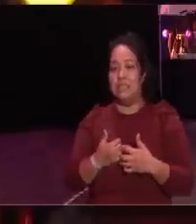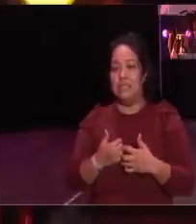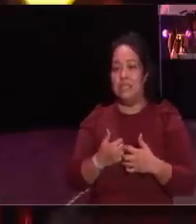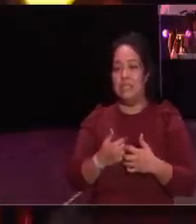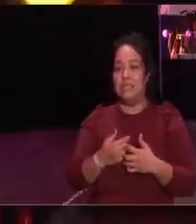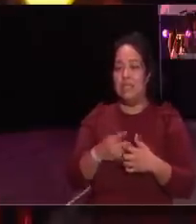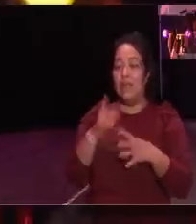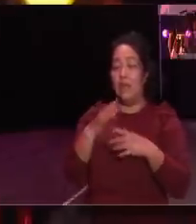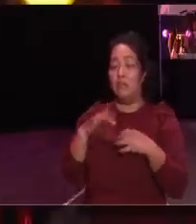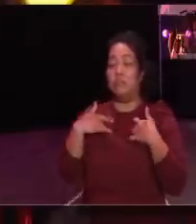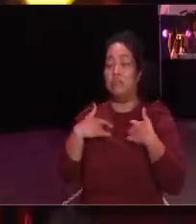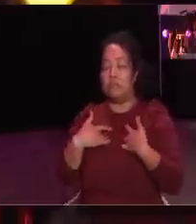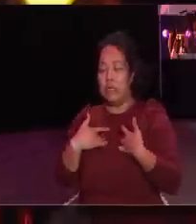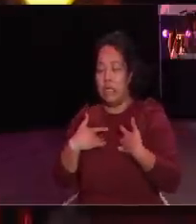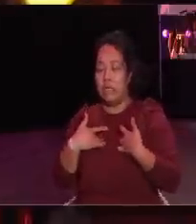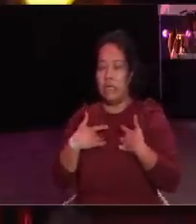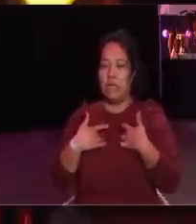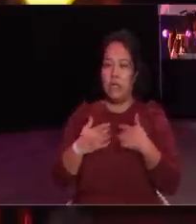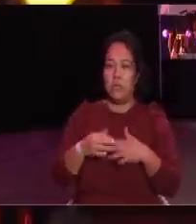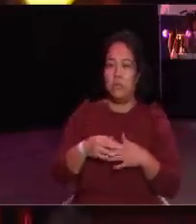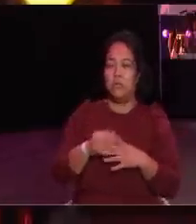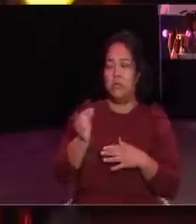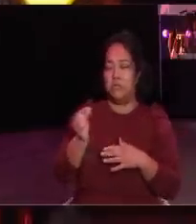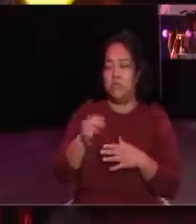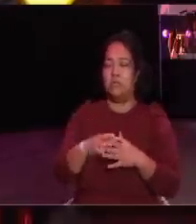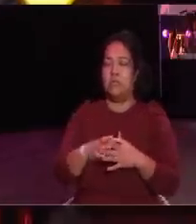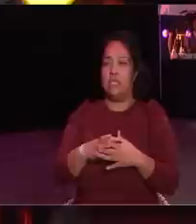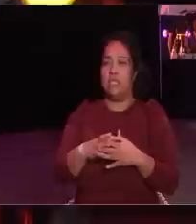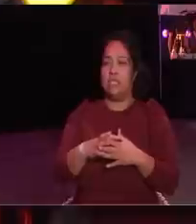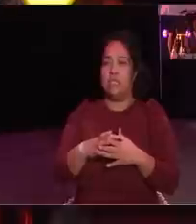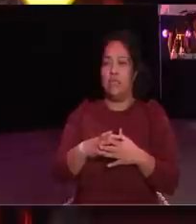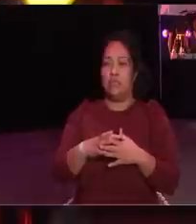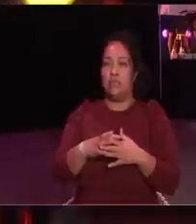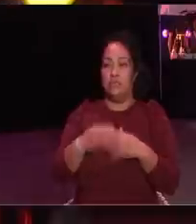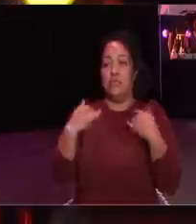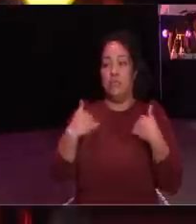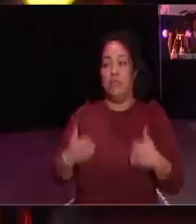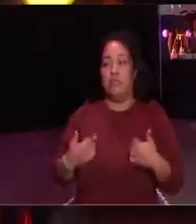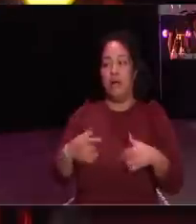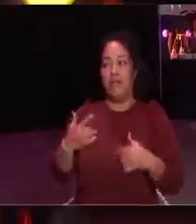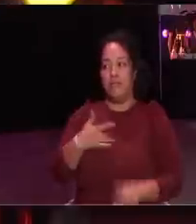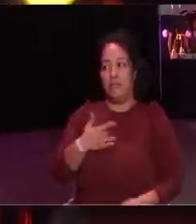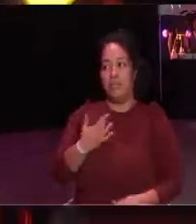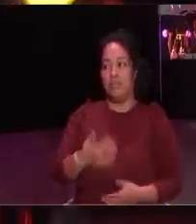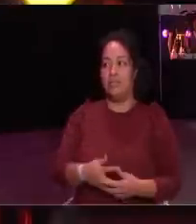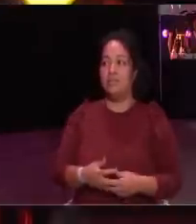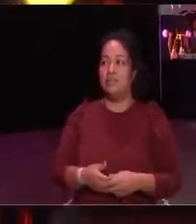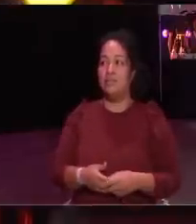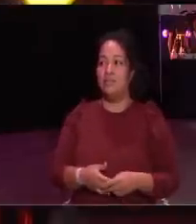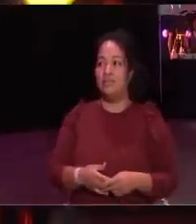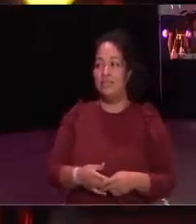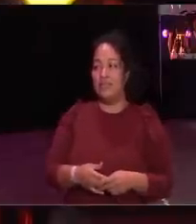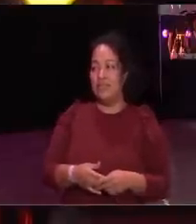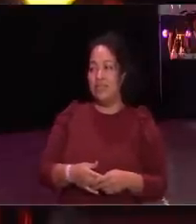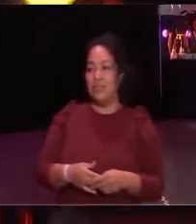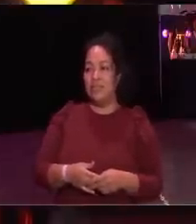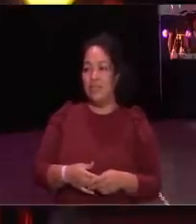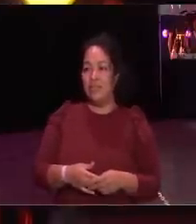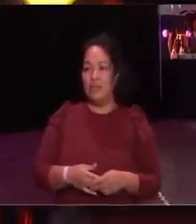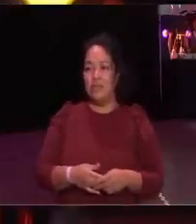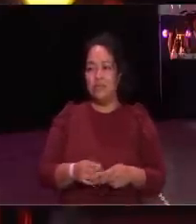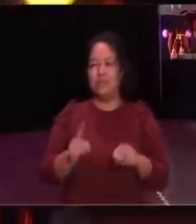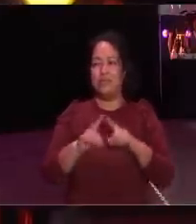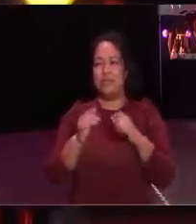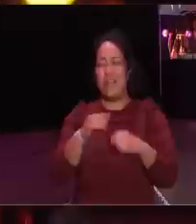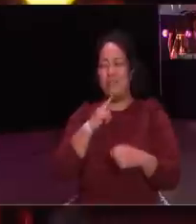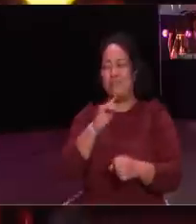I've gotten a bit tired. El cuerpo también lo siente. The body feels it. Pero le prometí a Dios trabajar hasta el último día. But I